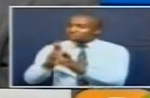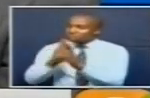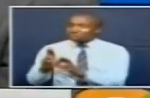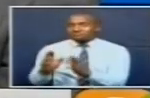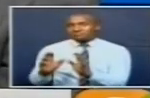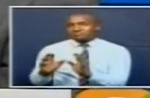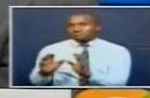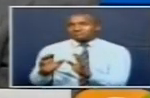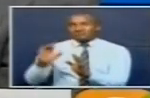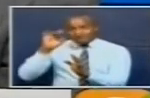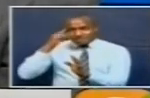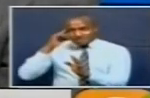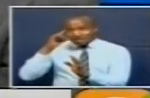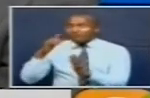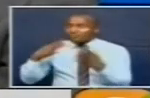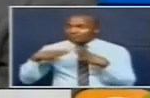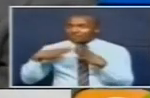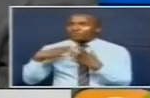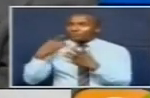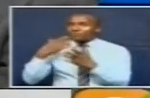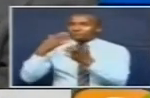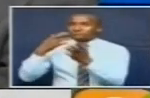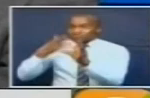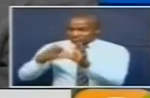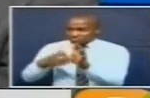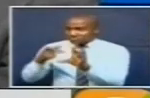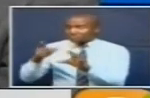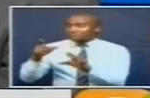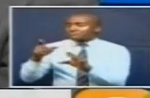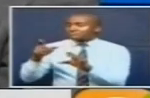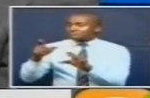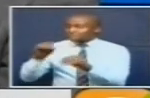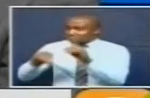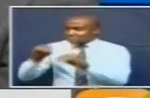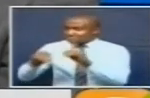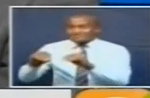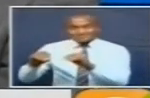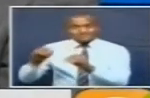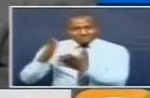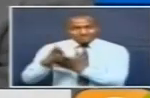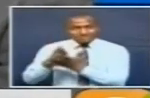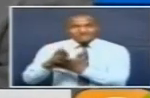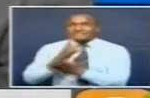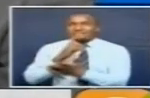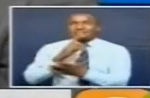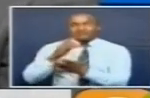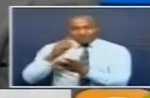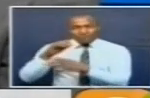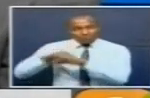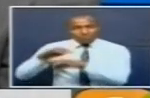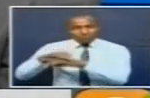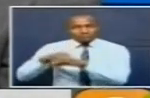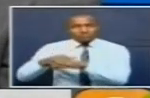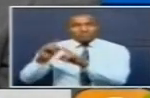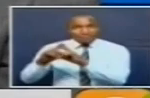and I think the audience that was participating in that mm-hmm. particular exercise mm-hmm. were appreciated. We got a lot of positive feedback.